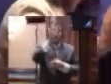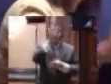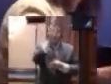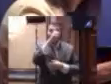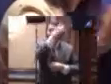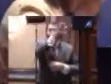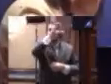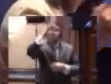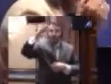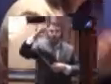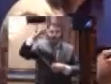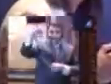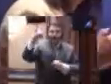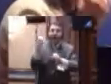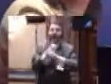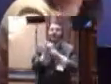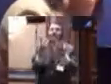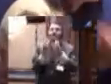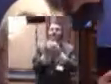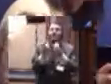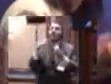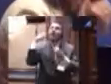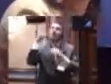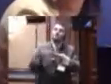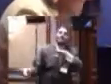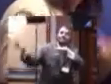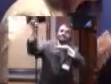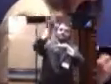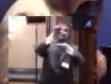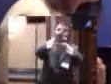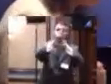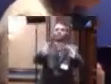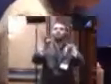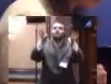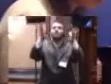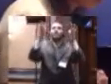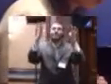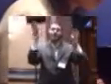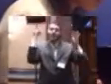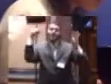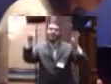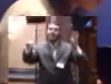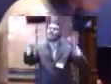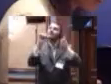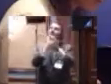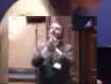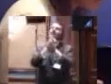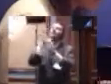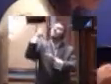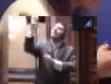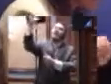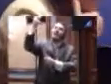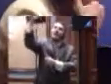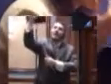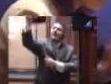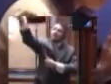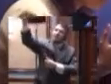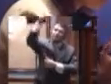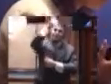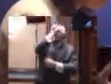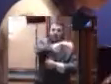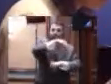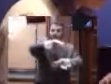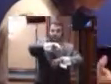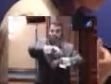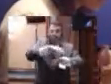that was 4 years to the day when the first democratic elections took place in South Africa. But this